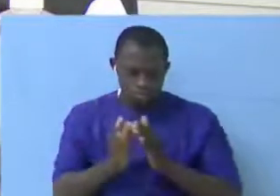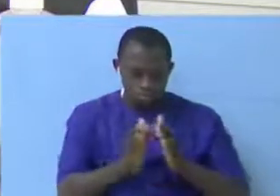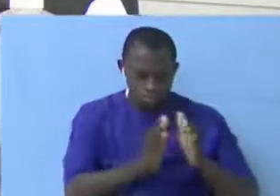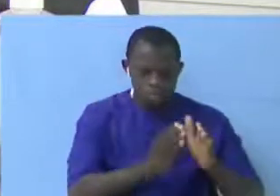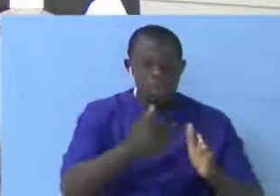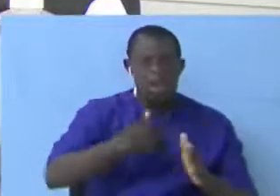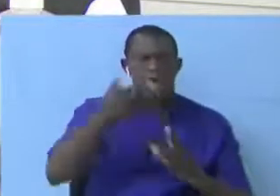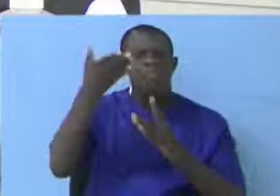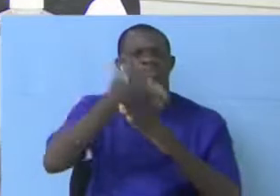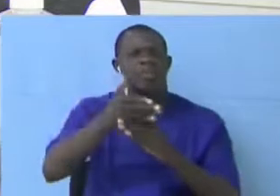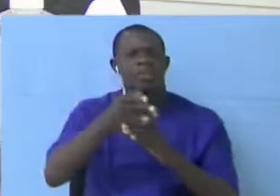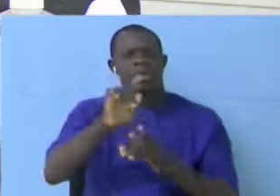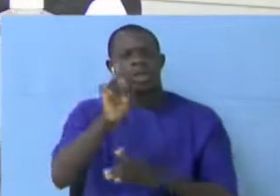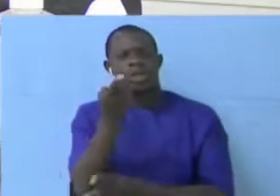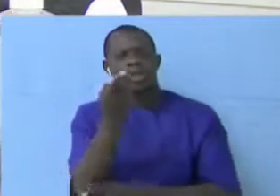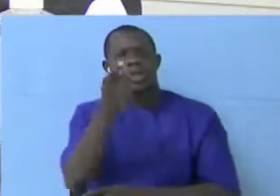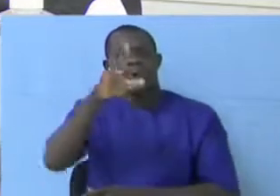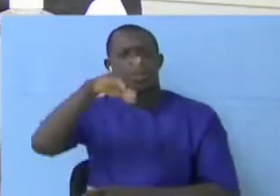bus.